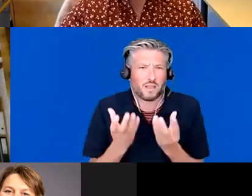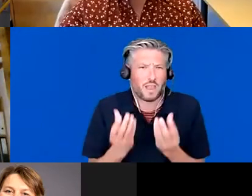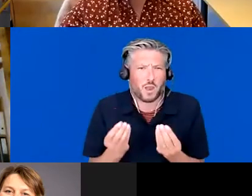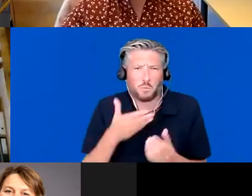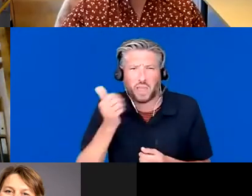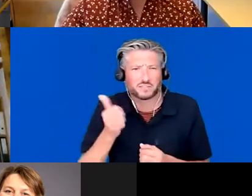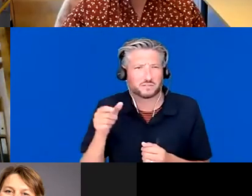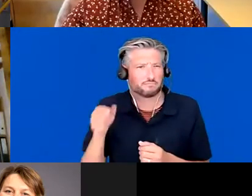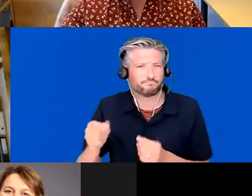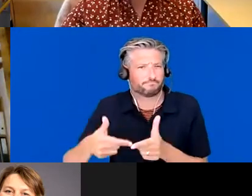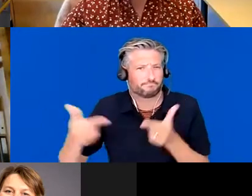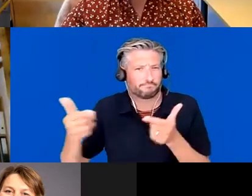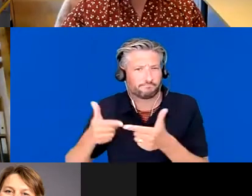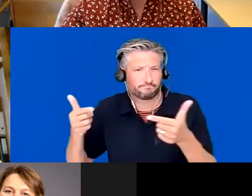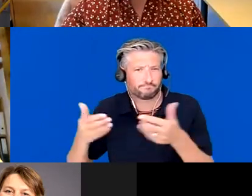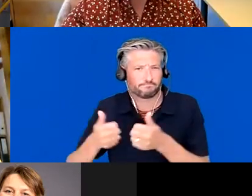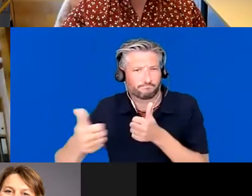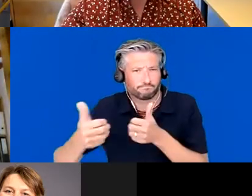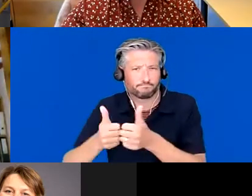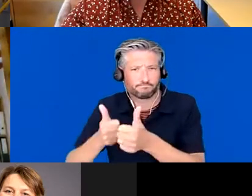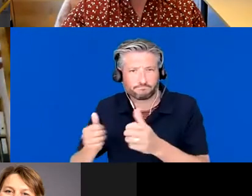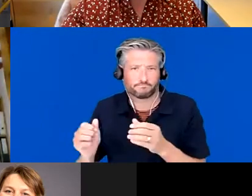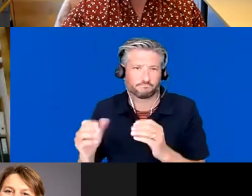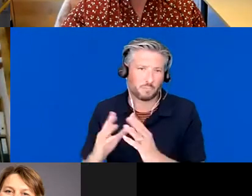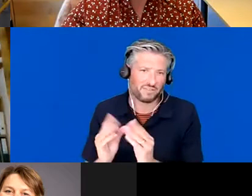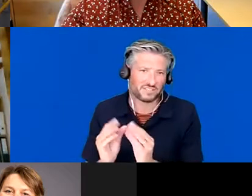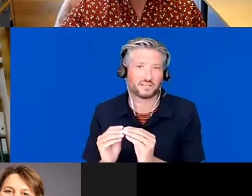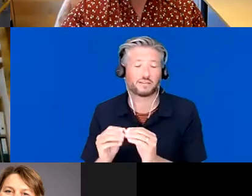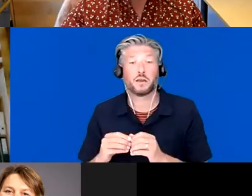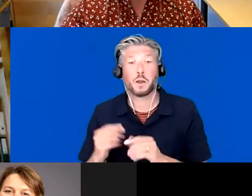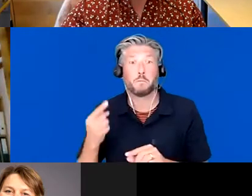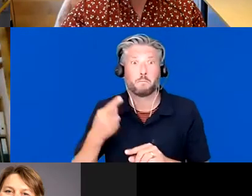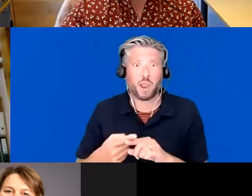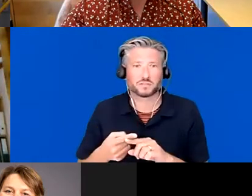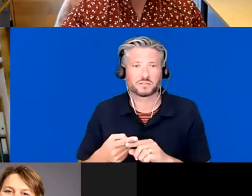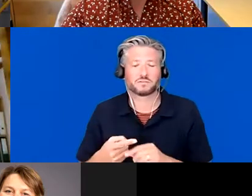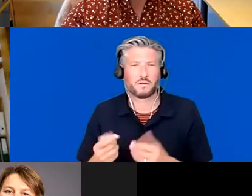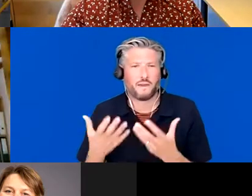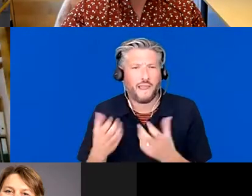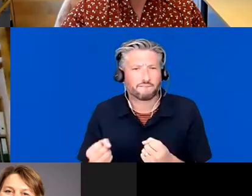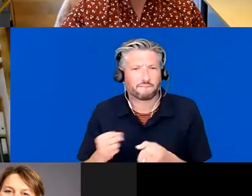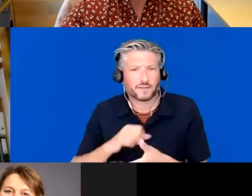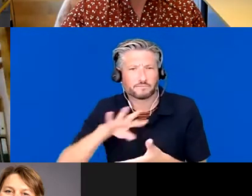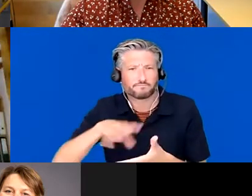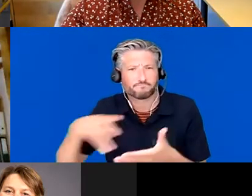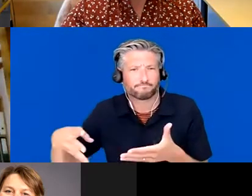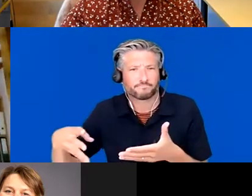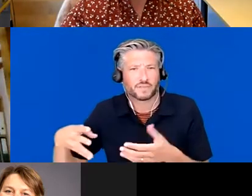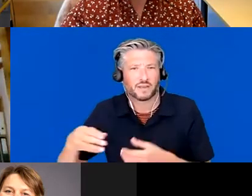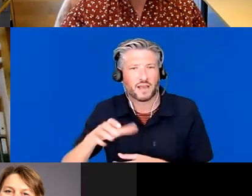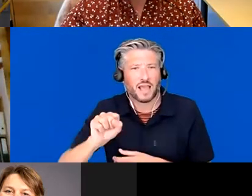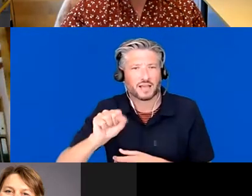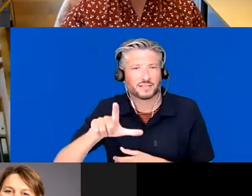they had seen. And we also used the Slack space where we would discuss, we had different channels for the